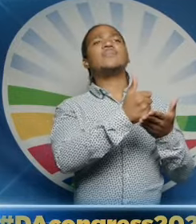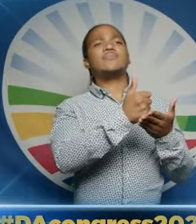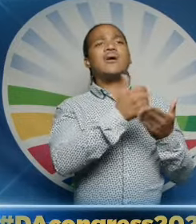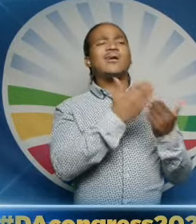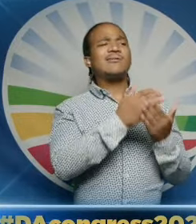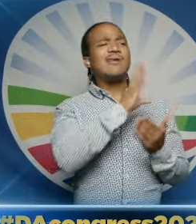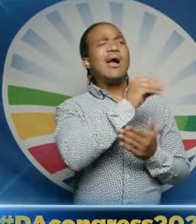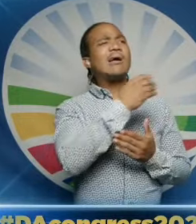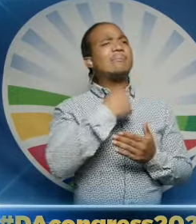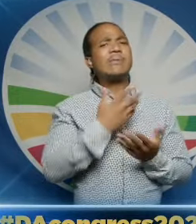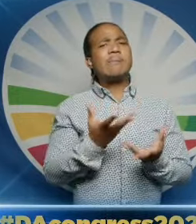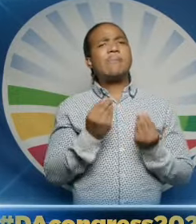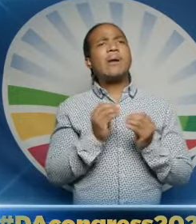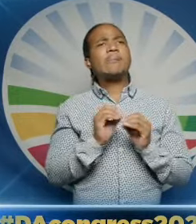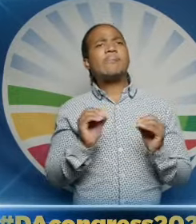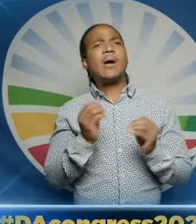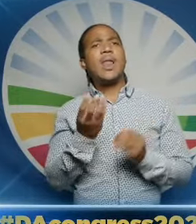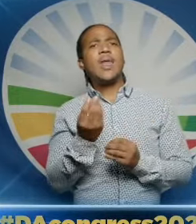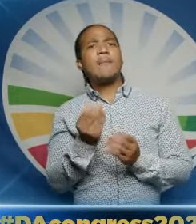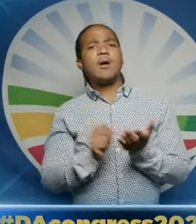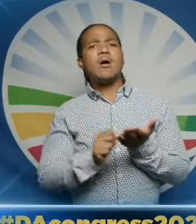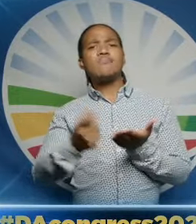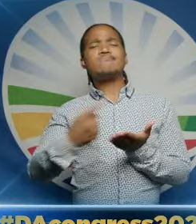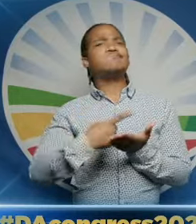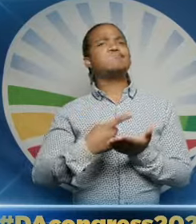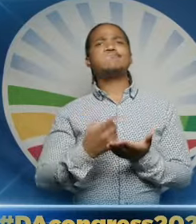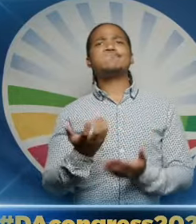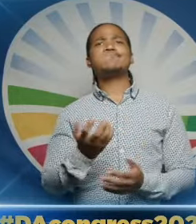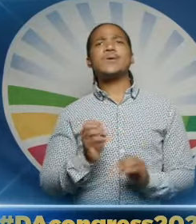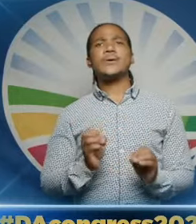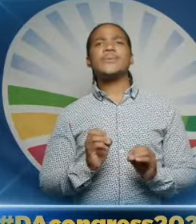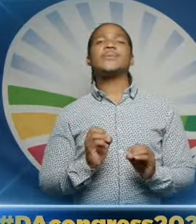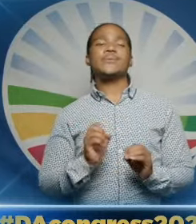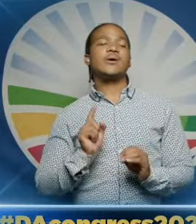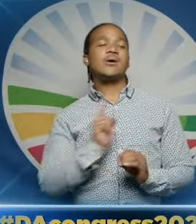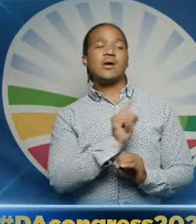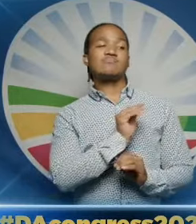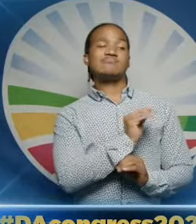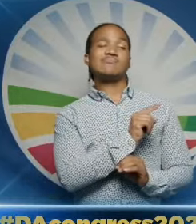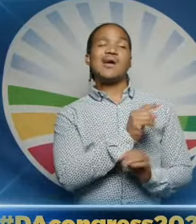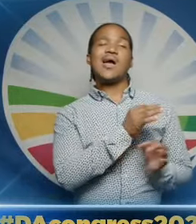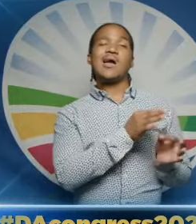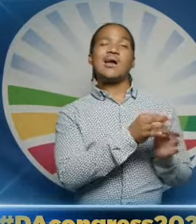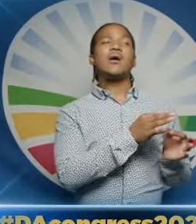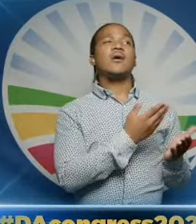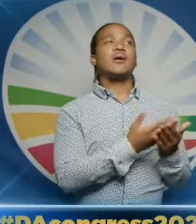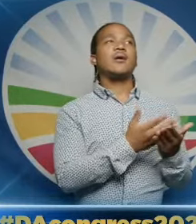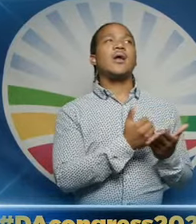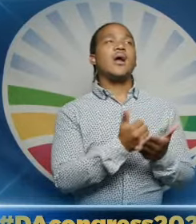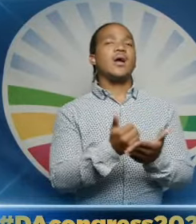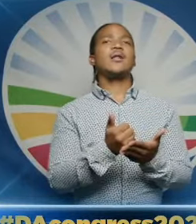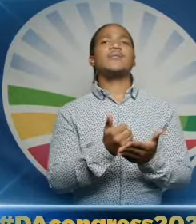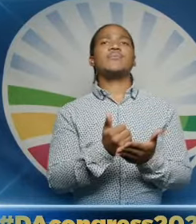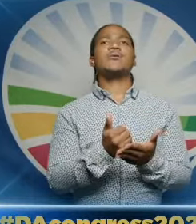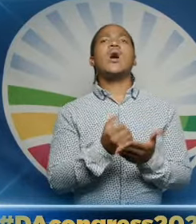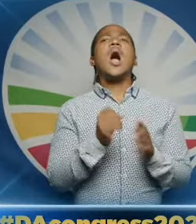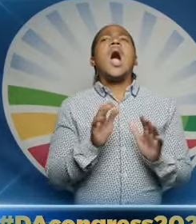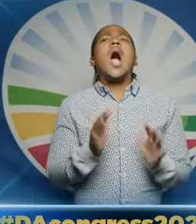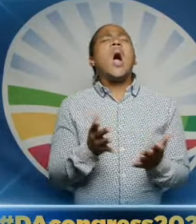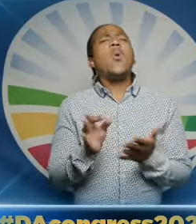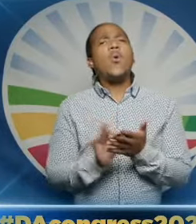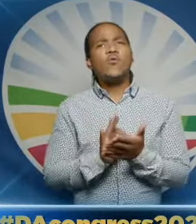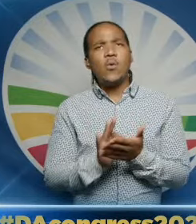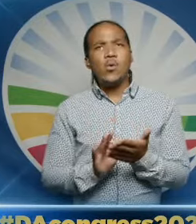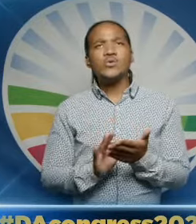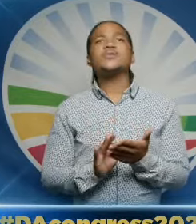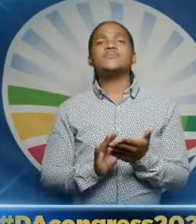out there next to the registration area in Hall 4, out the door and just down the stairs. So how do we now vote?